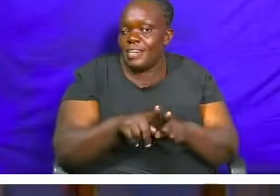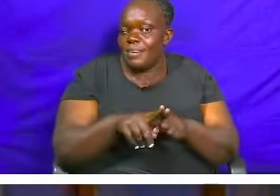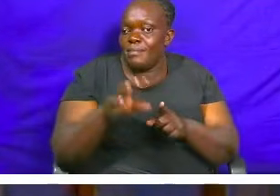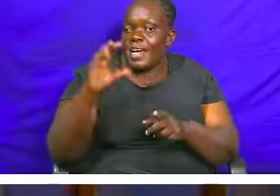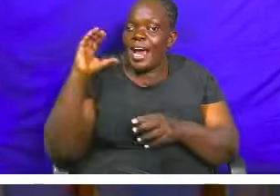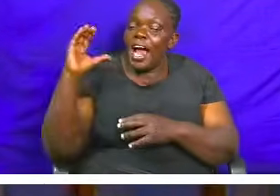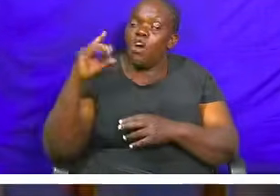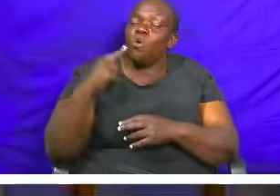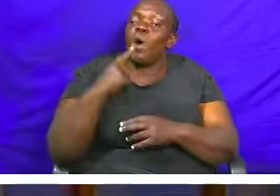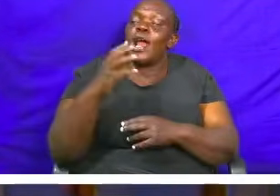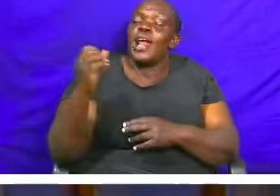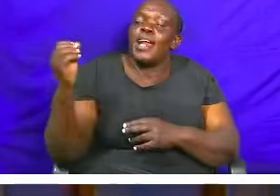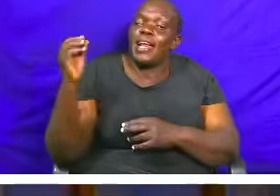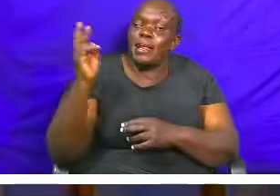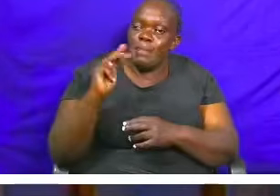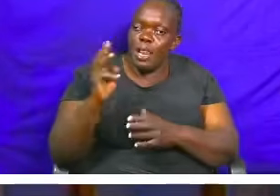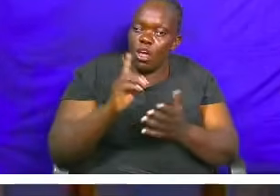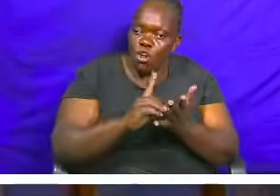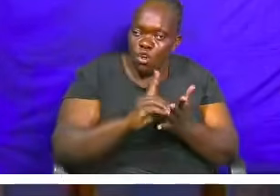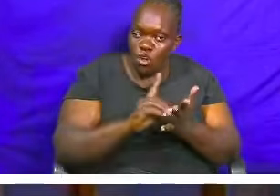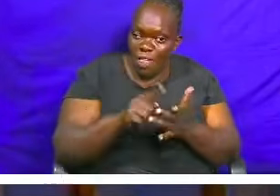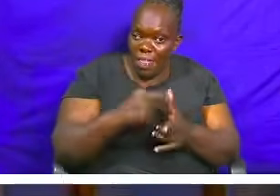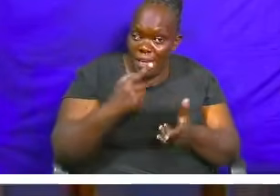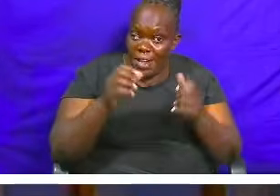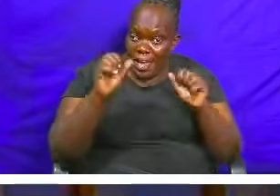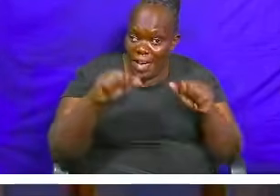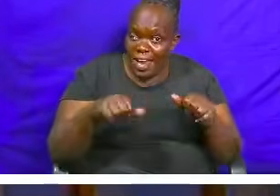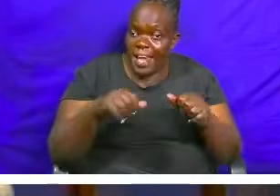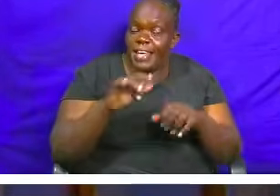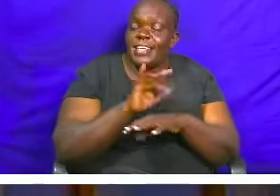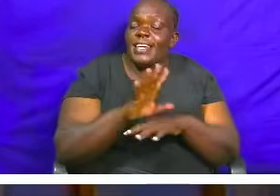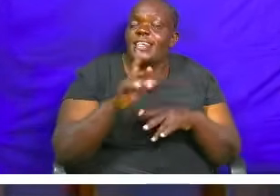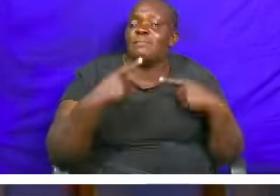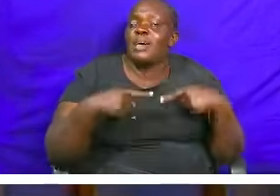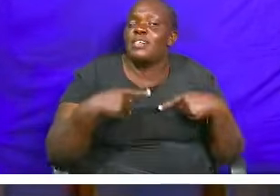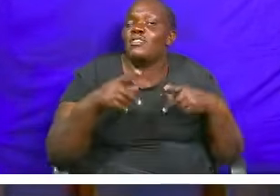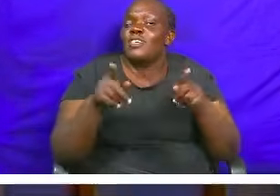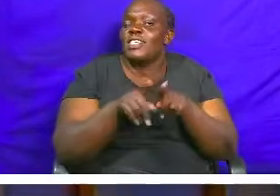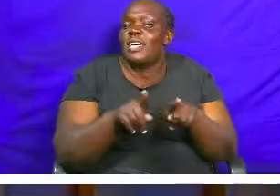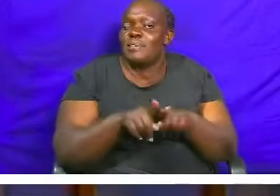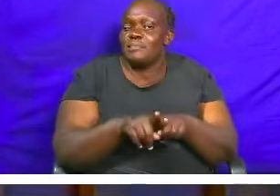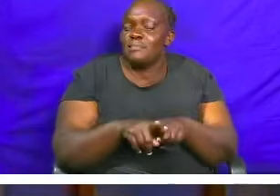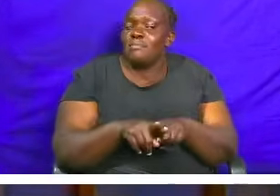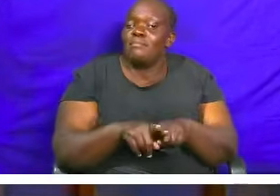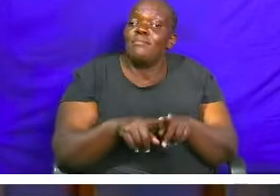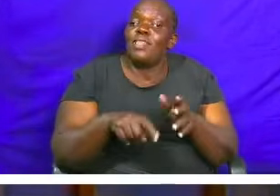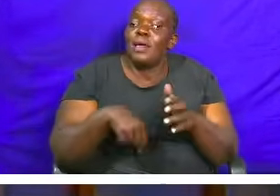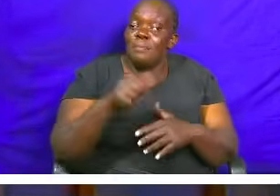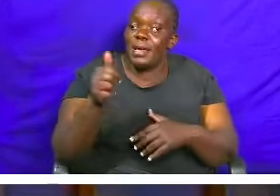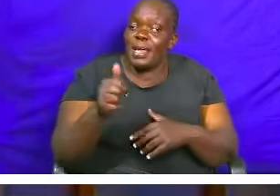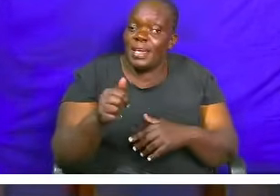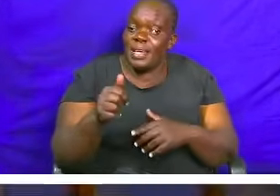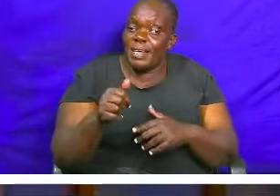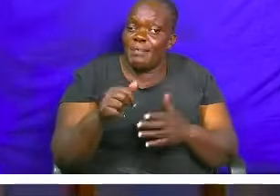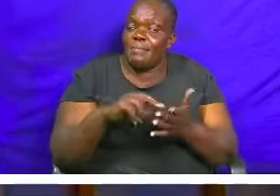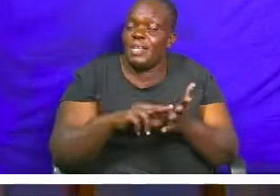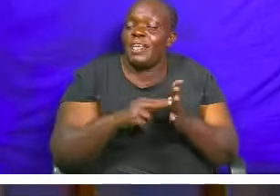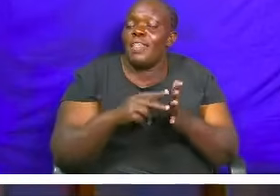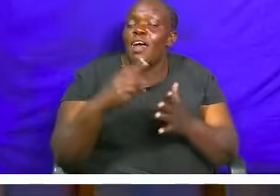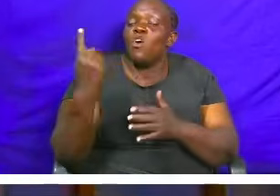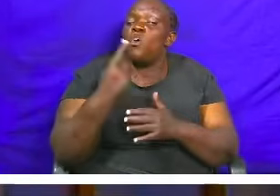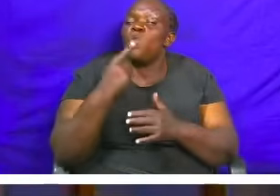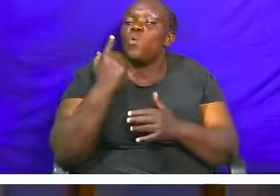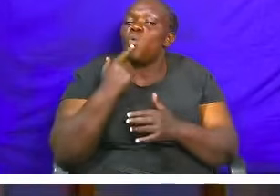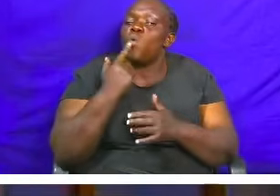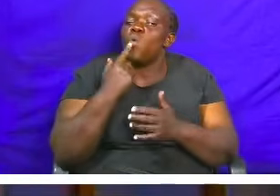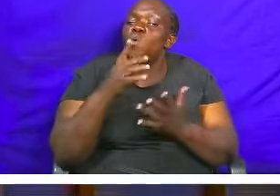million in the sea, so how can I trust somebody who I don't know? So they said they cannot, they are the only ones who